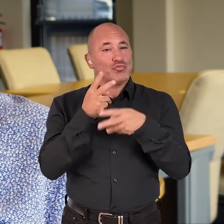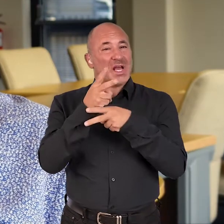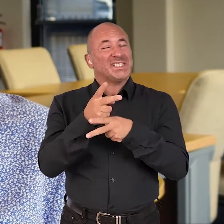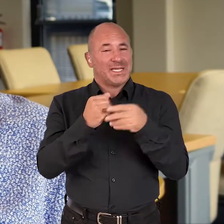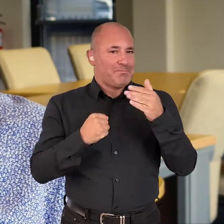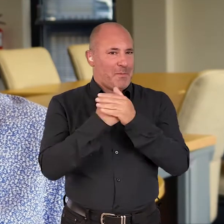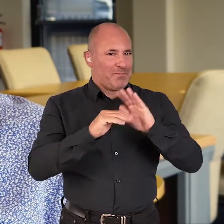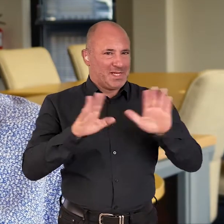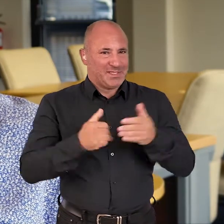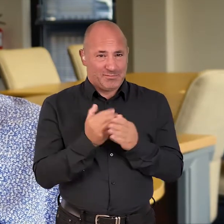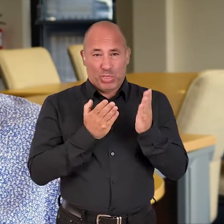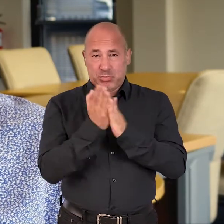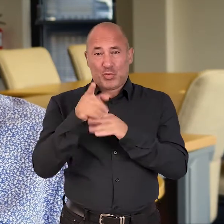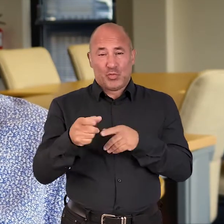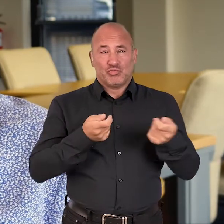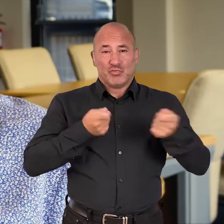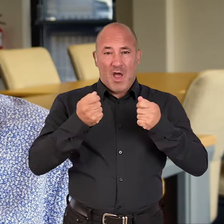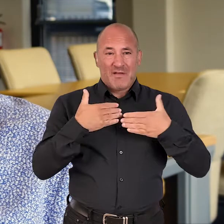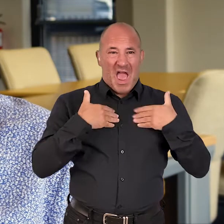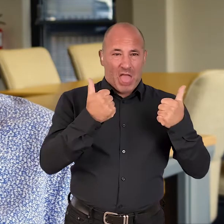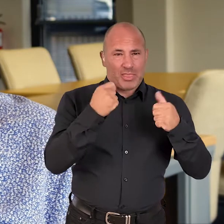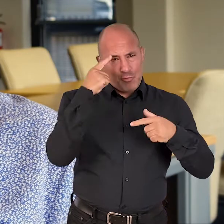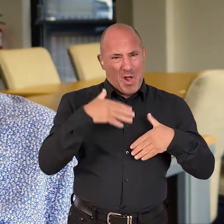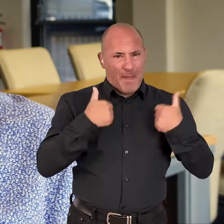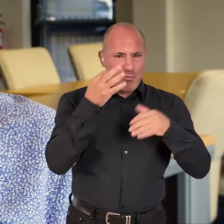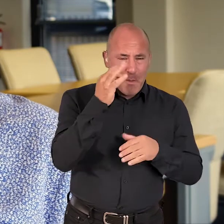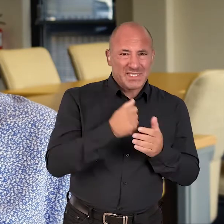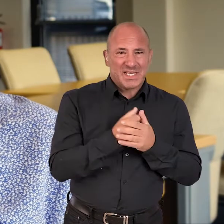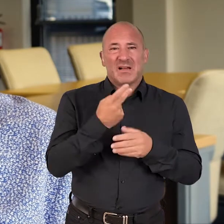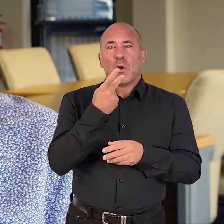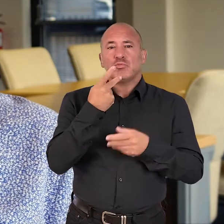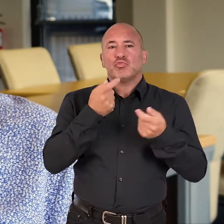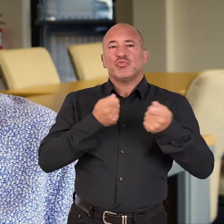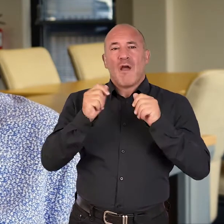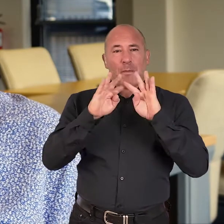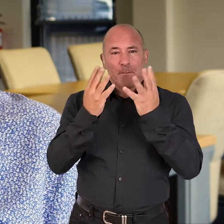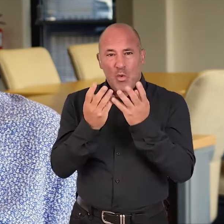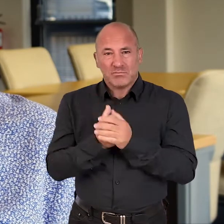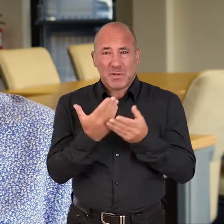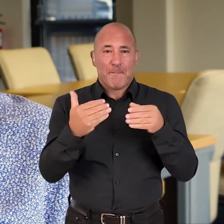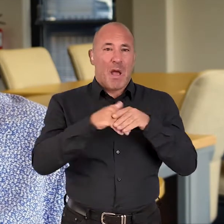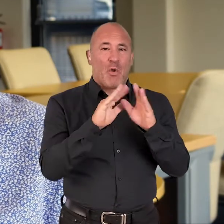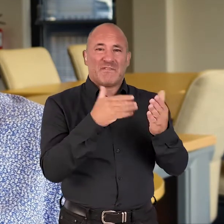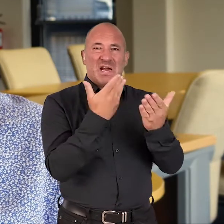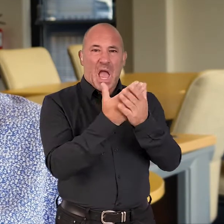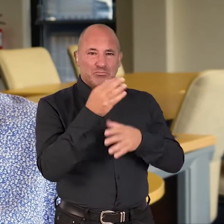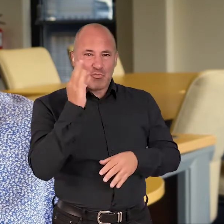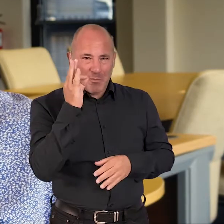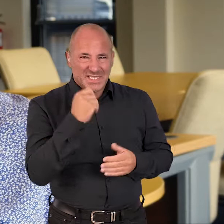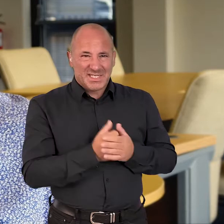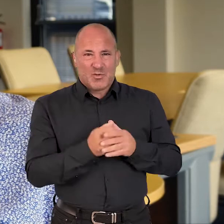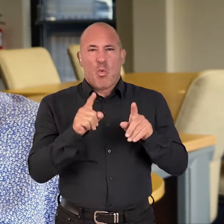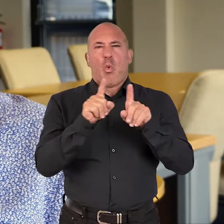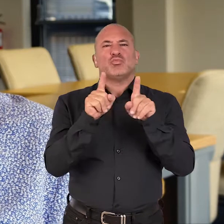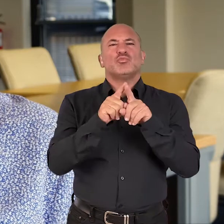During that time, she was Chair of Health and Wellbeing Committee, Deputy Chair of the Board, a member of Claims Committee,